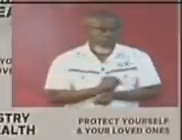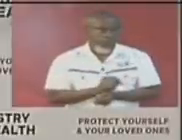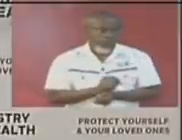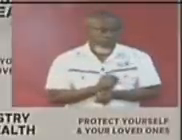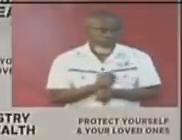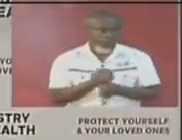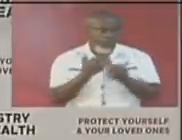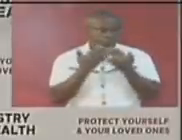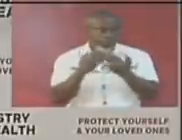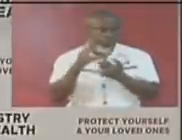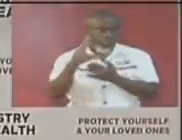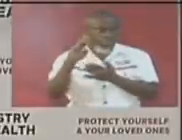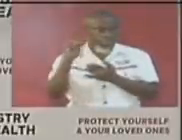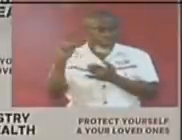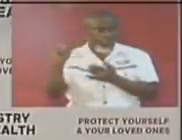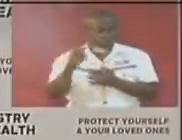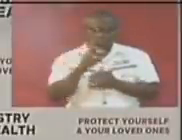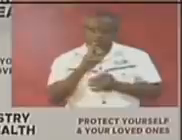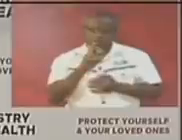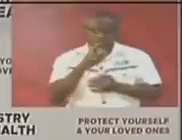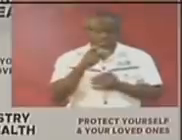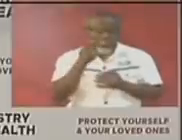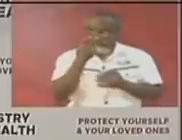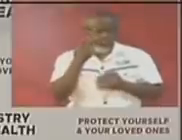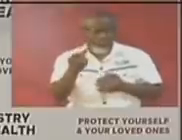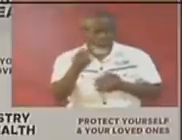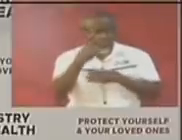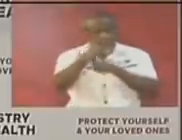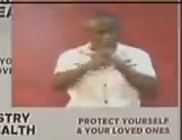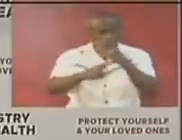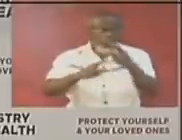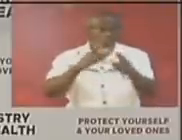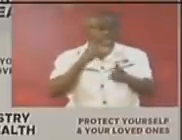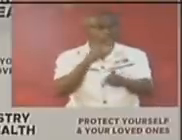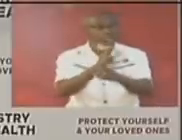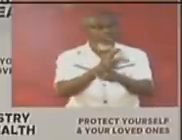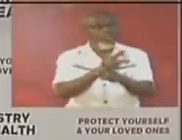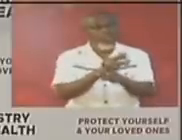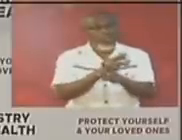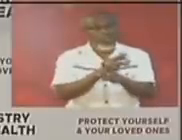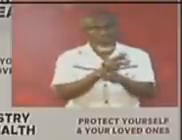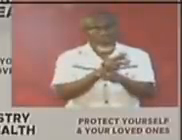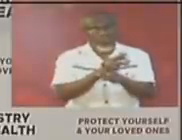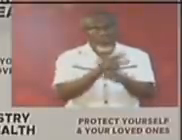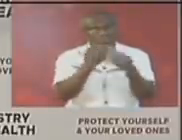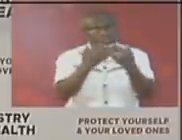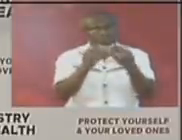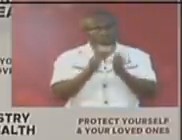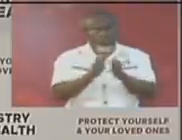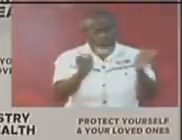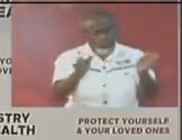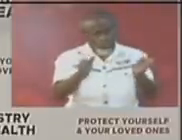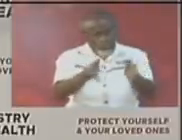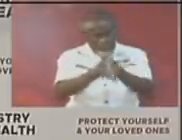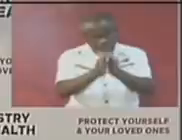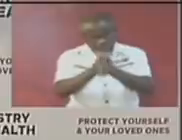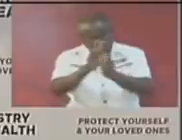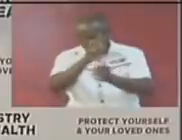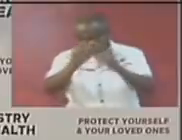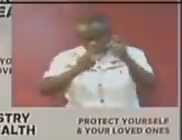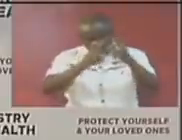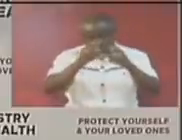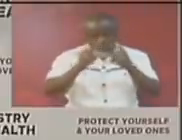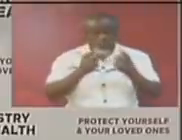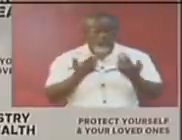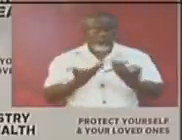check. We always appreciate questions that come from the public, the opportunity to provide accurate information and to address